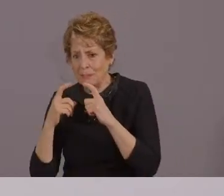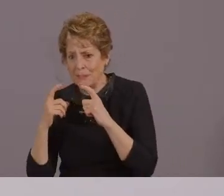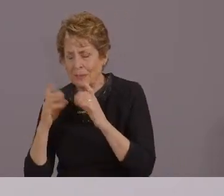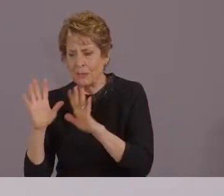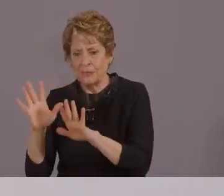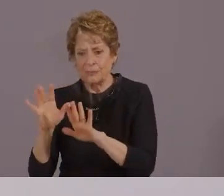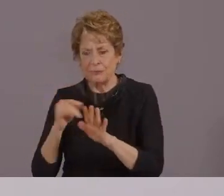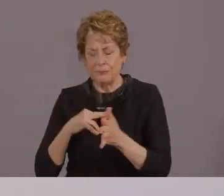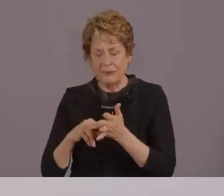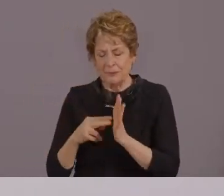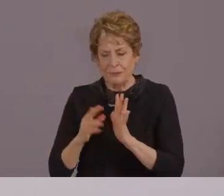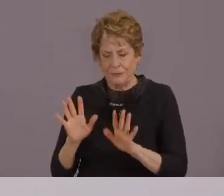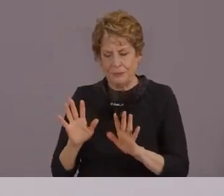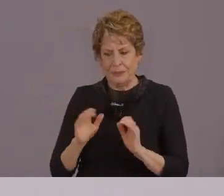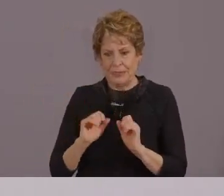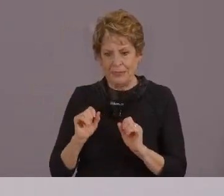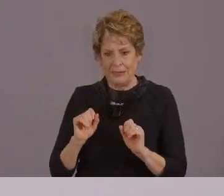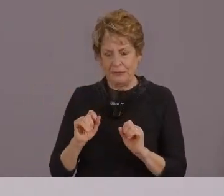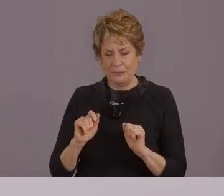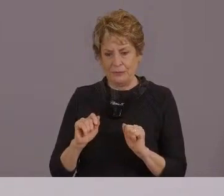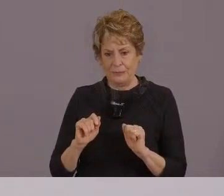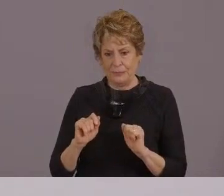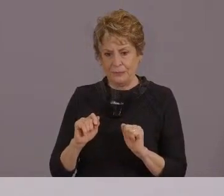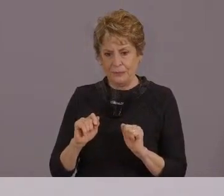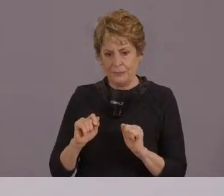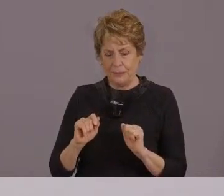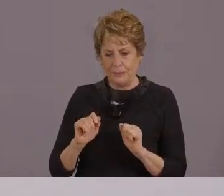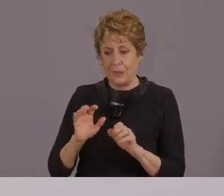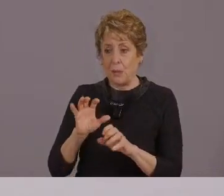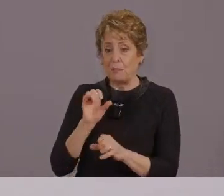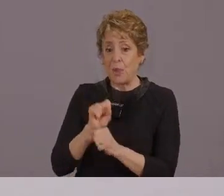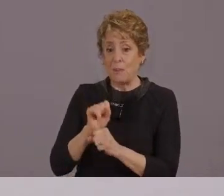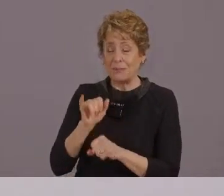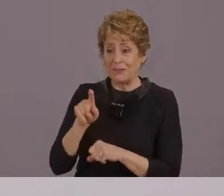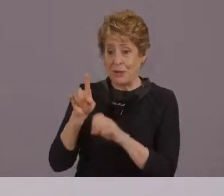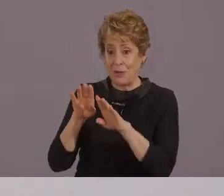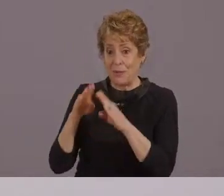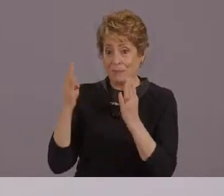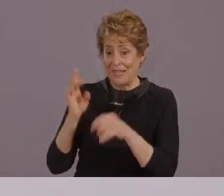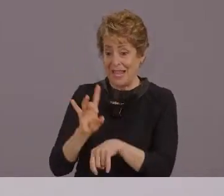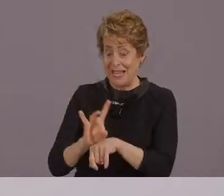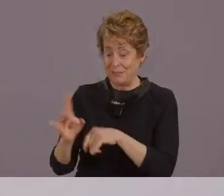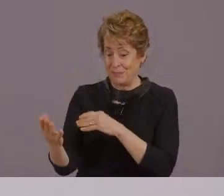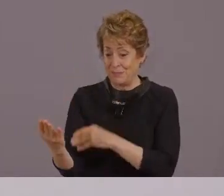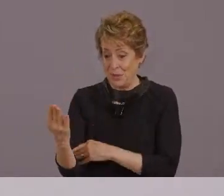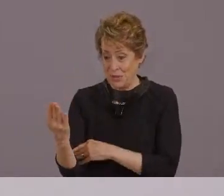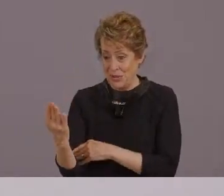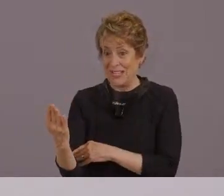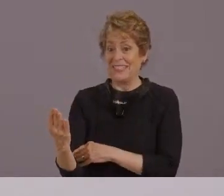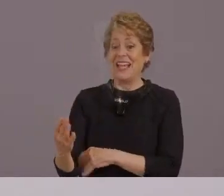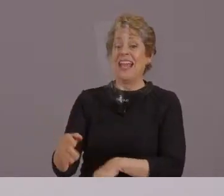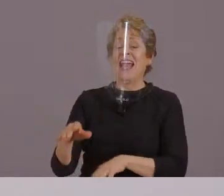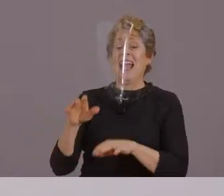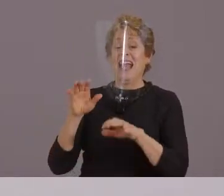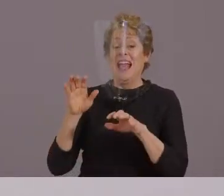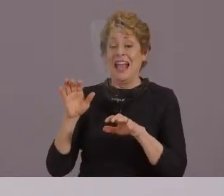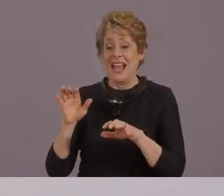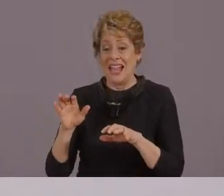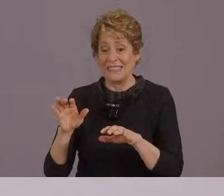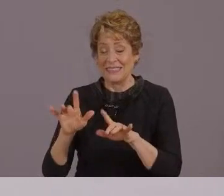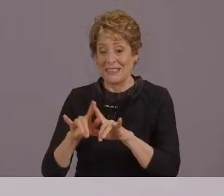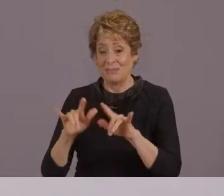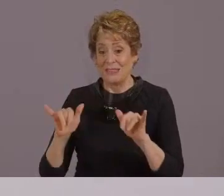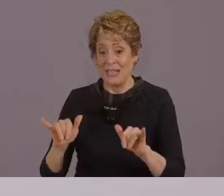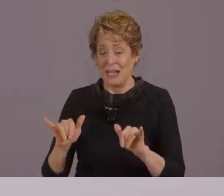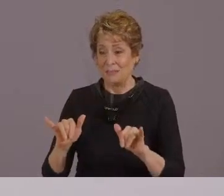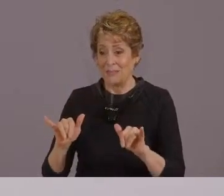be at work at 8 a.m. They can't, you know, trying to get it at 8 a.m. Some miss the 11 o'clock a.m. Is there a better